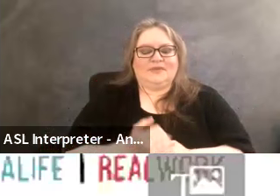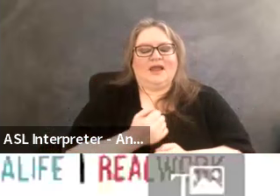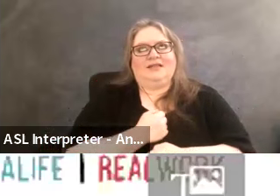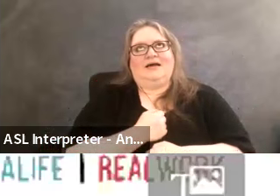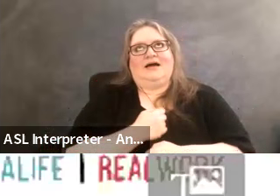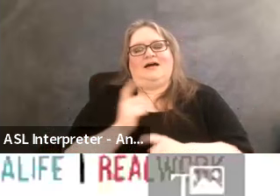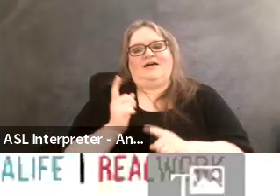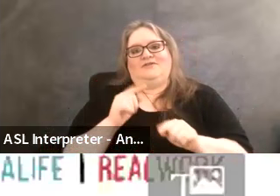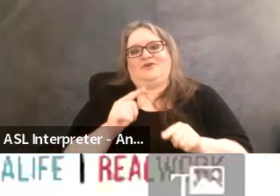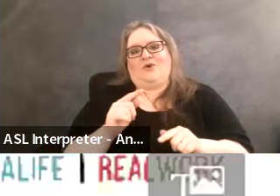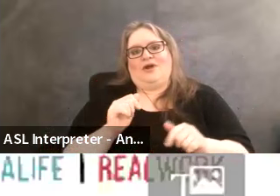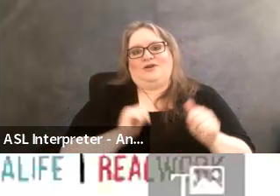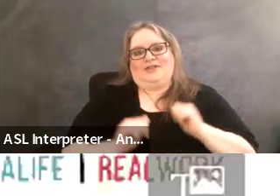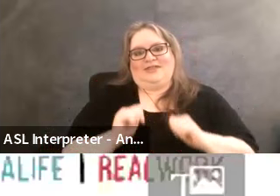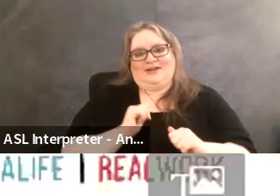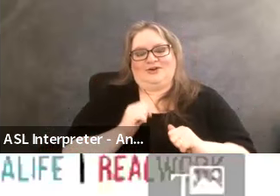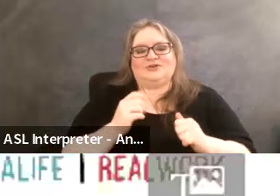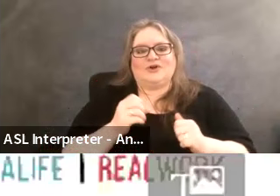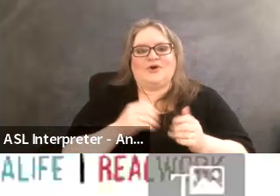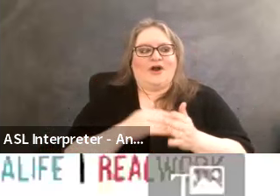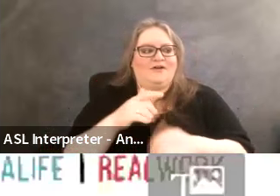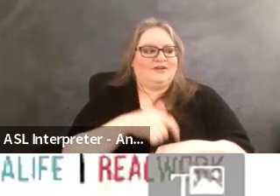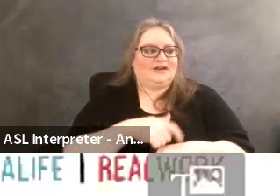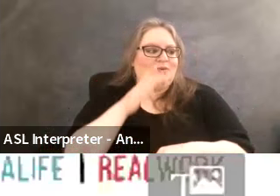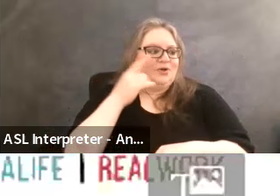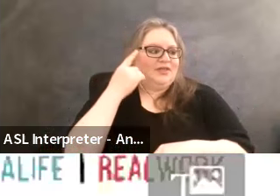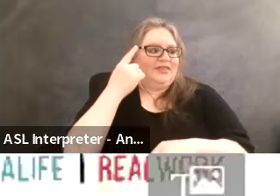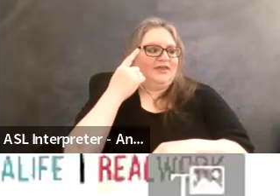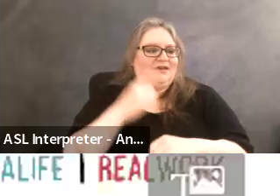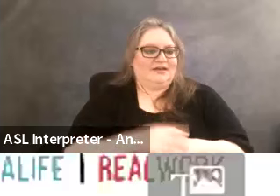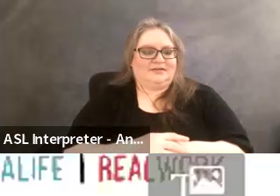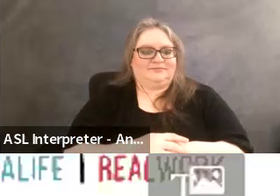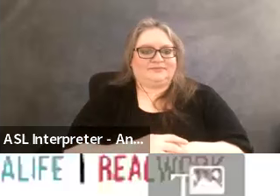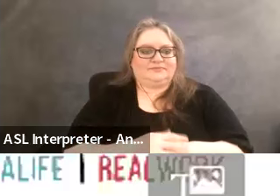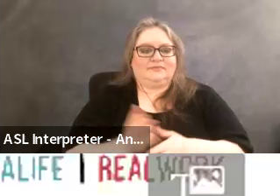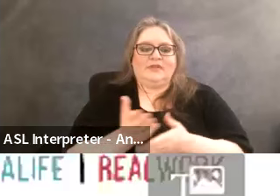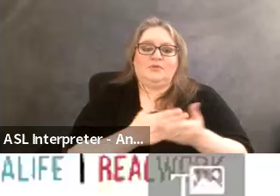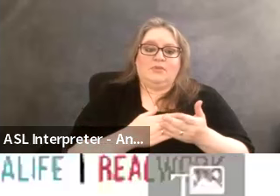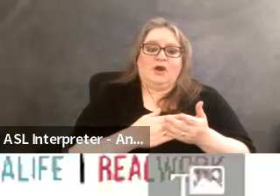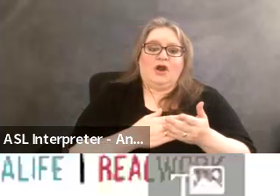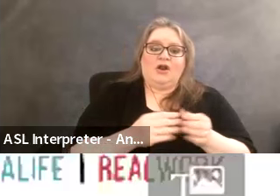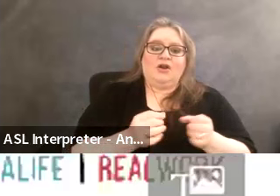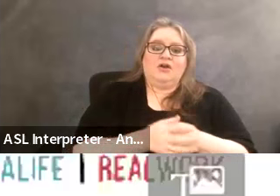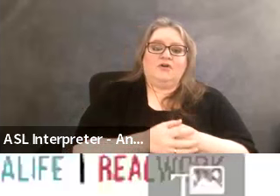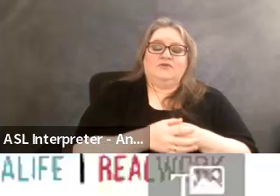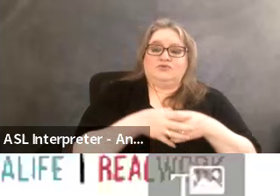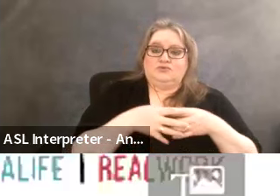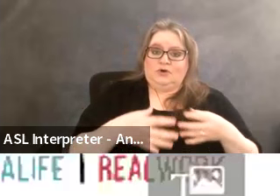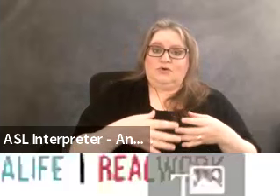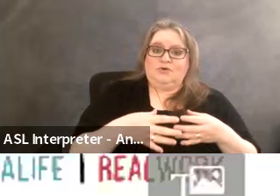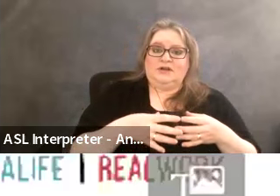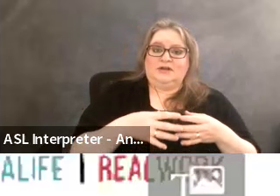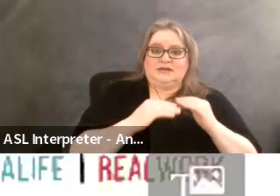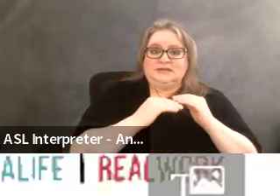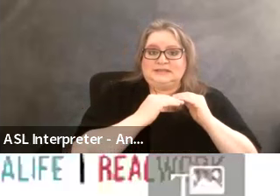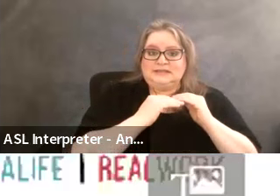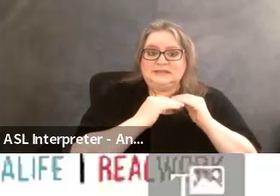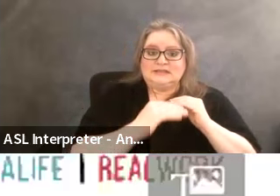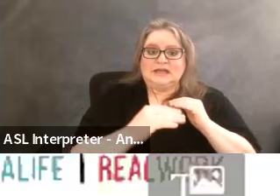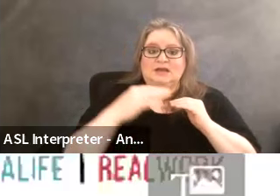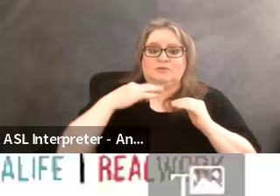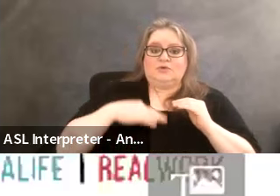theater. So I often think about it in this way. Part of growing a stable, profitable, and